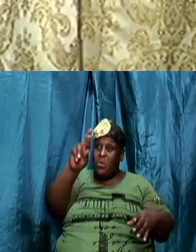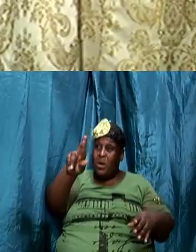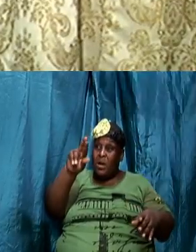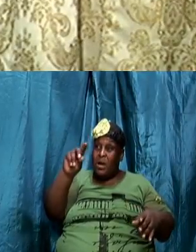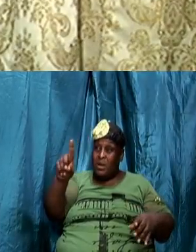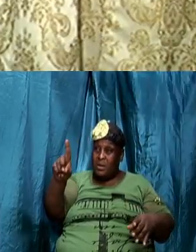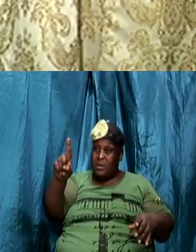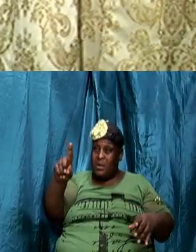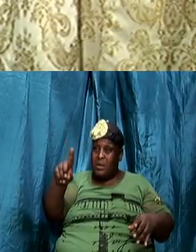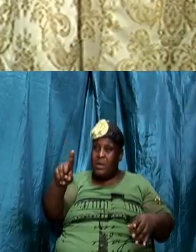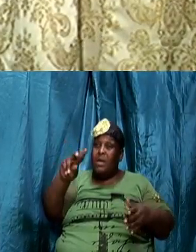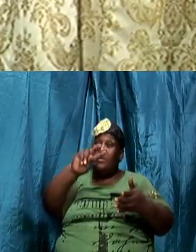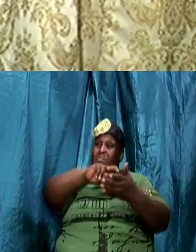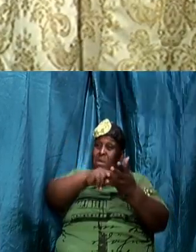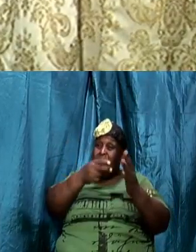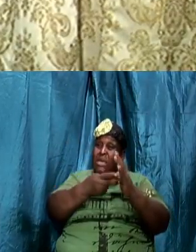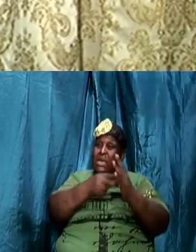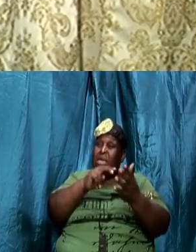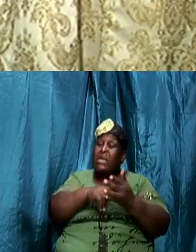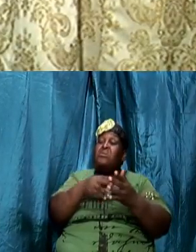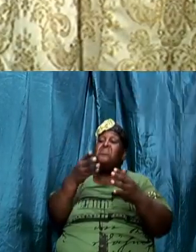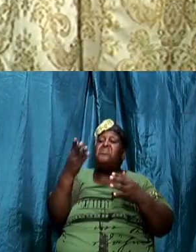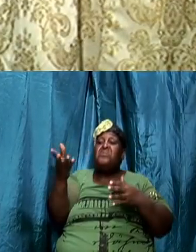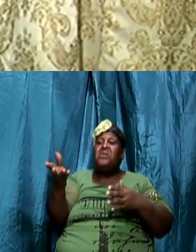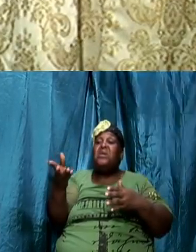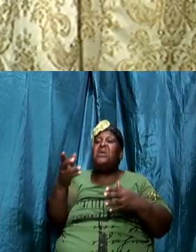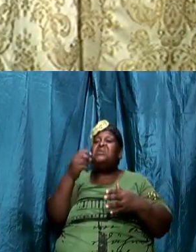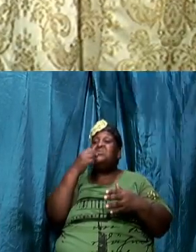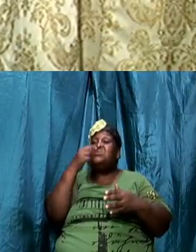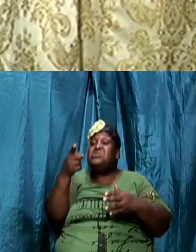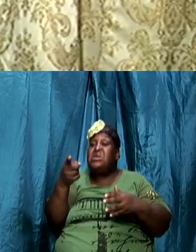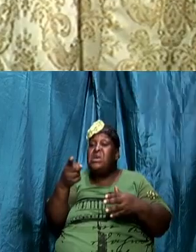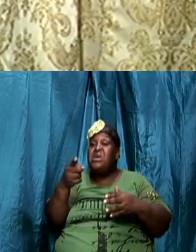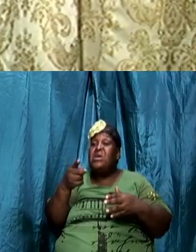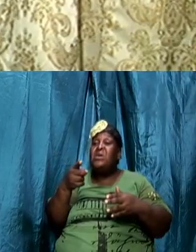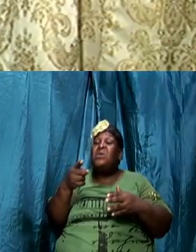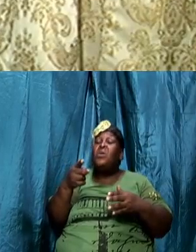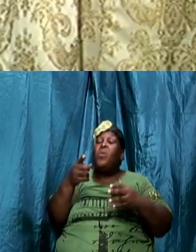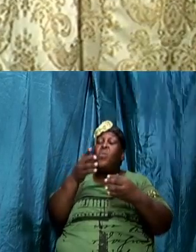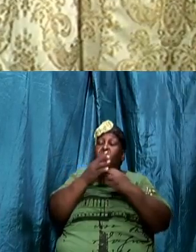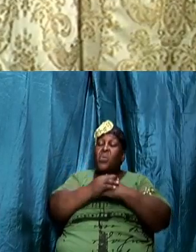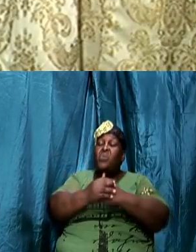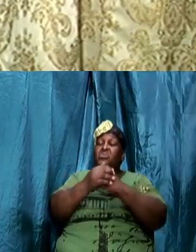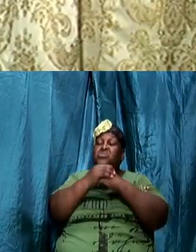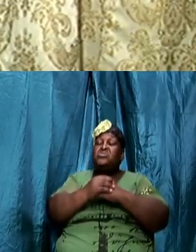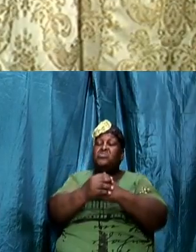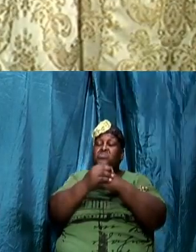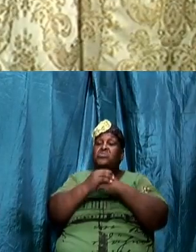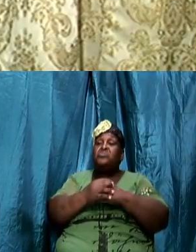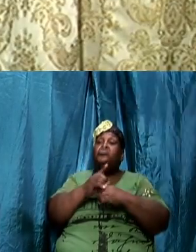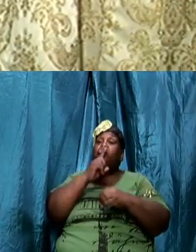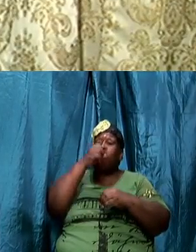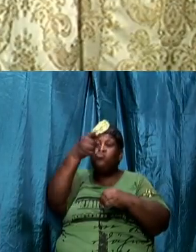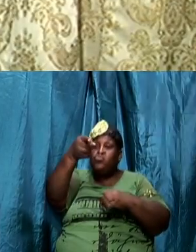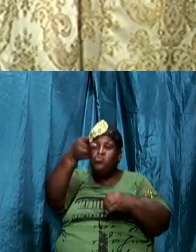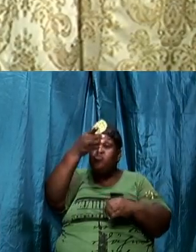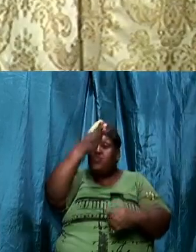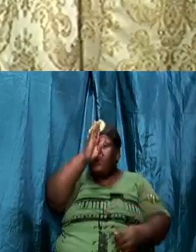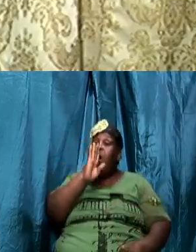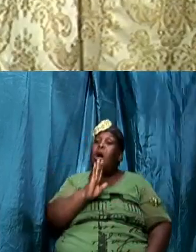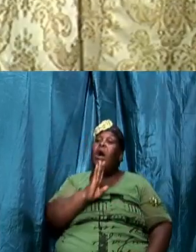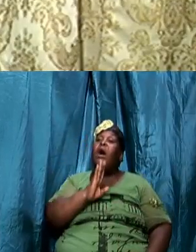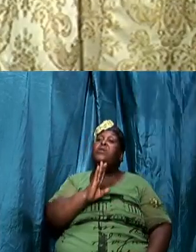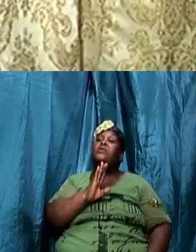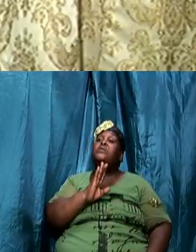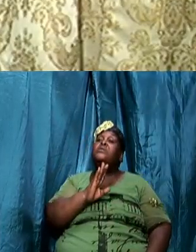L-O-R-D, which means they claimed that they were worshiping Jehovah. the God,